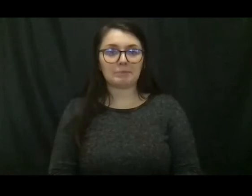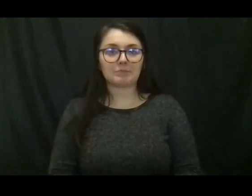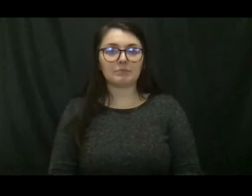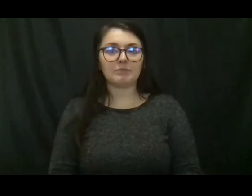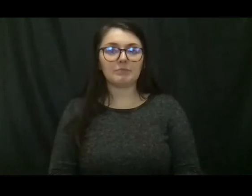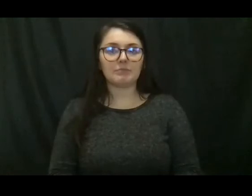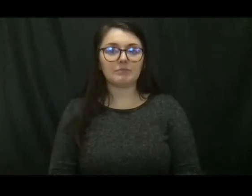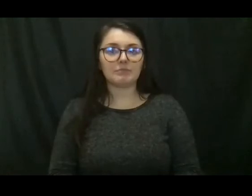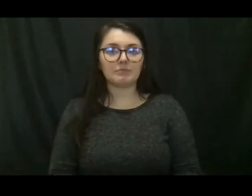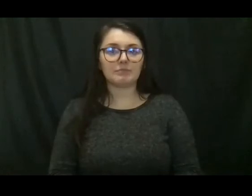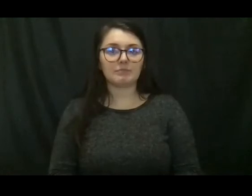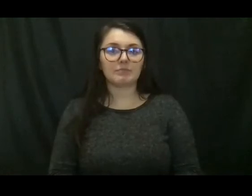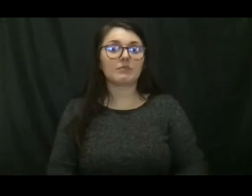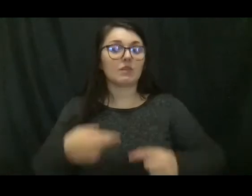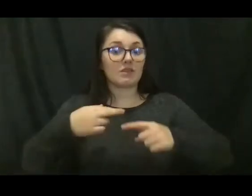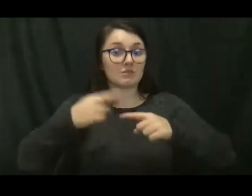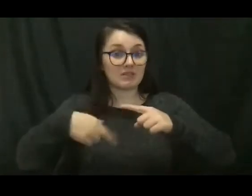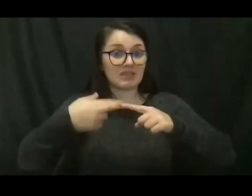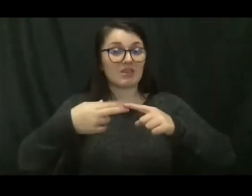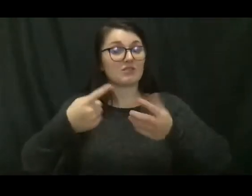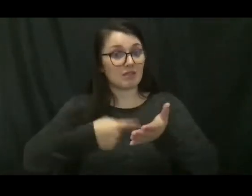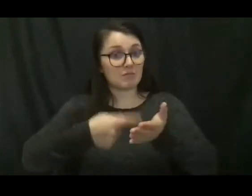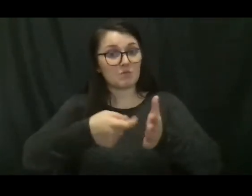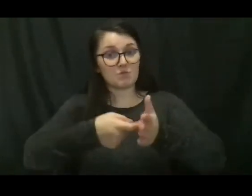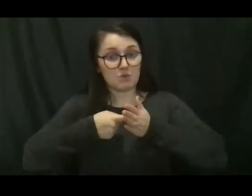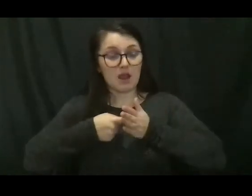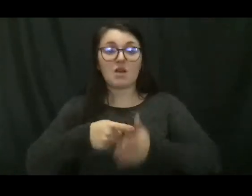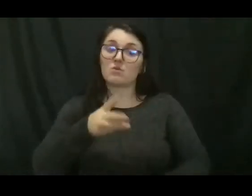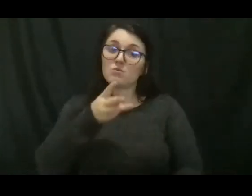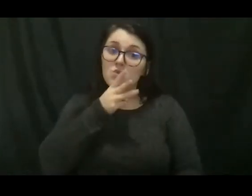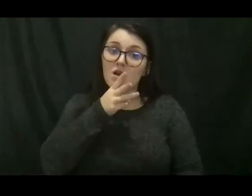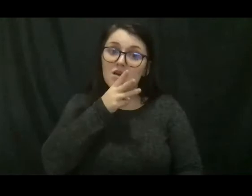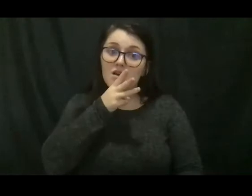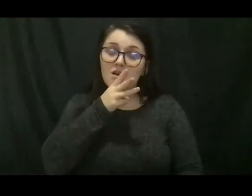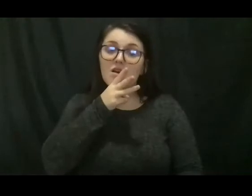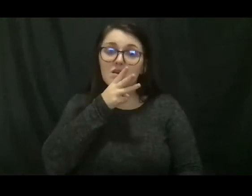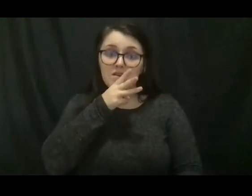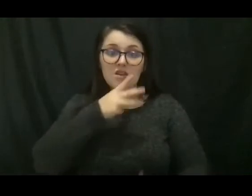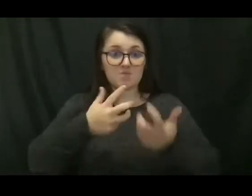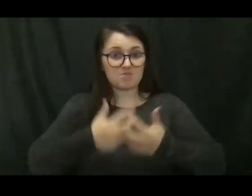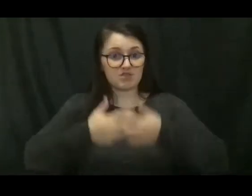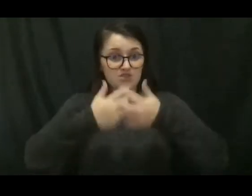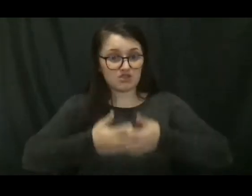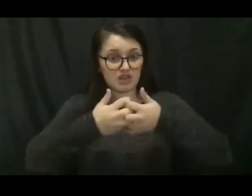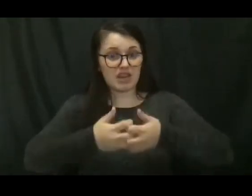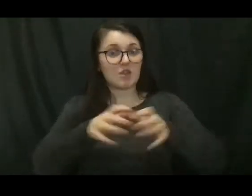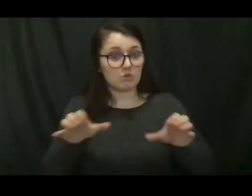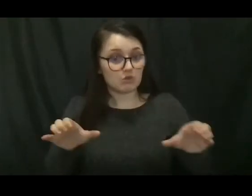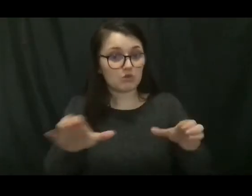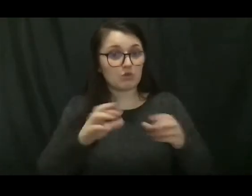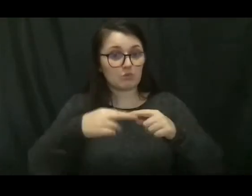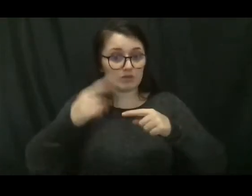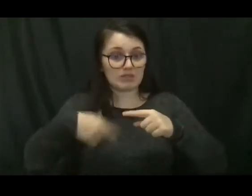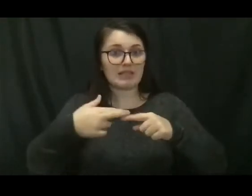for processing, the fossil fuels to run the machines that will do the recycling. So that actually has